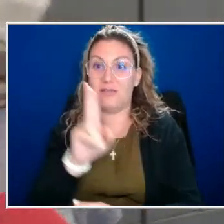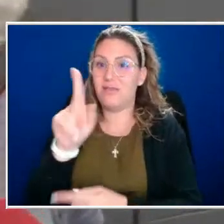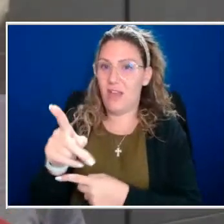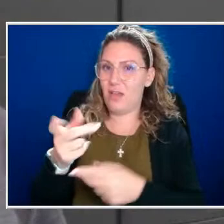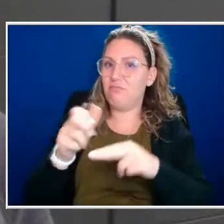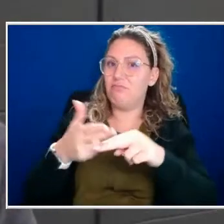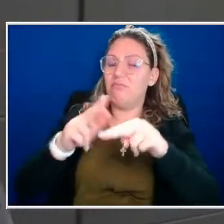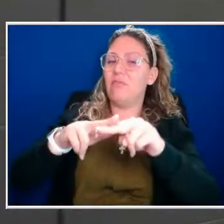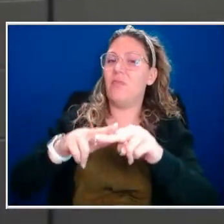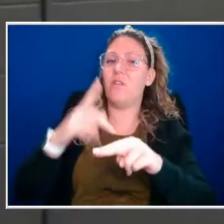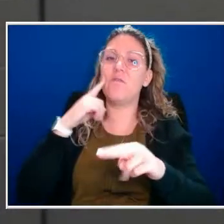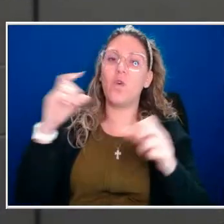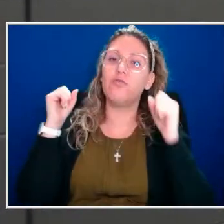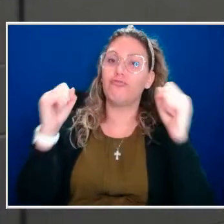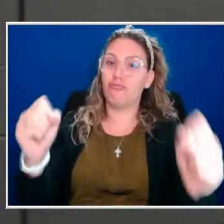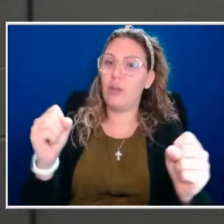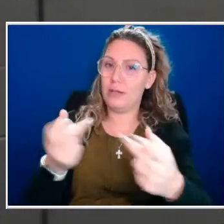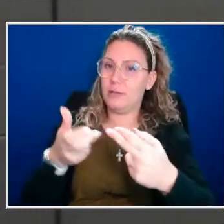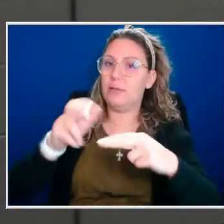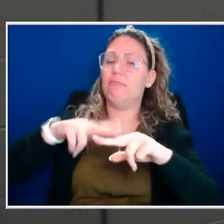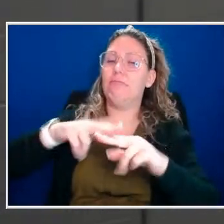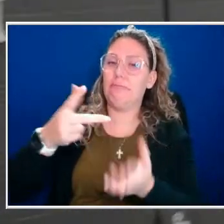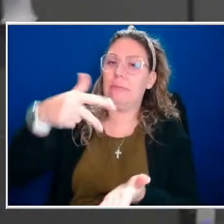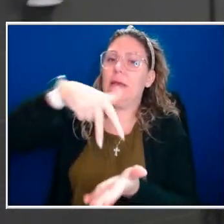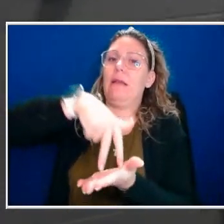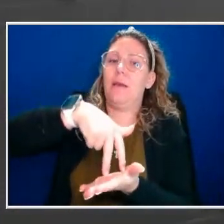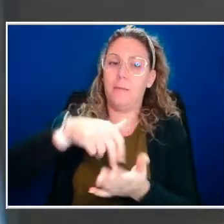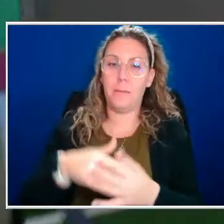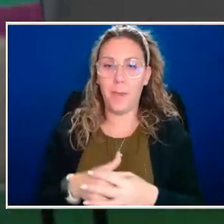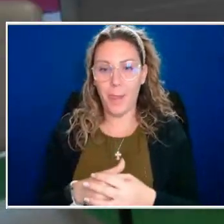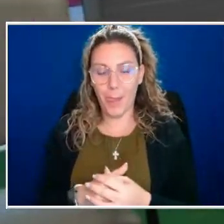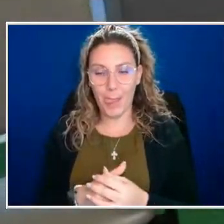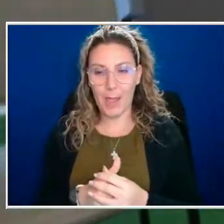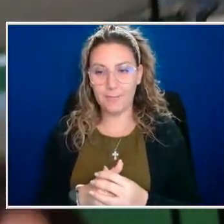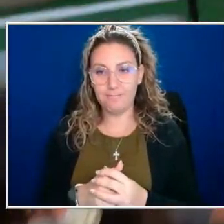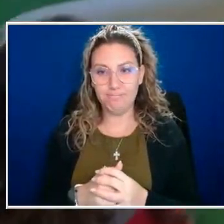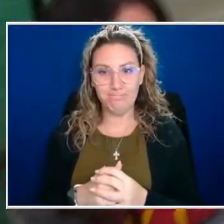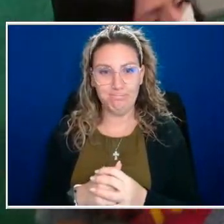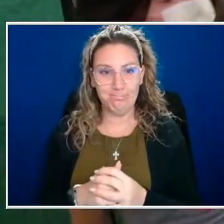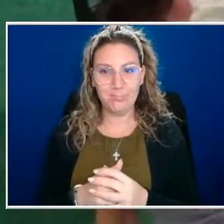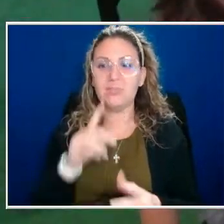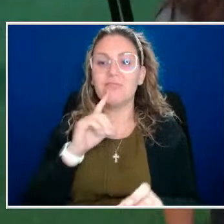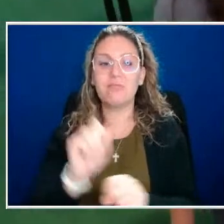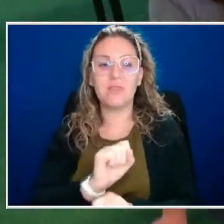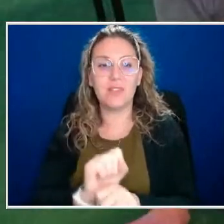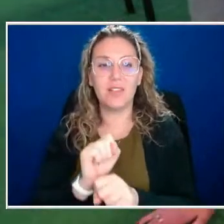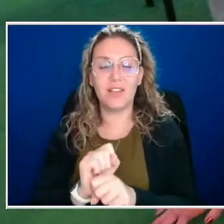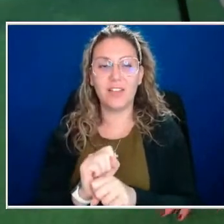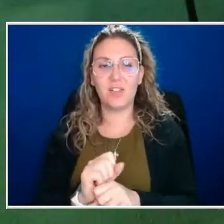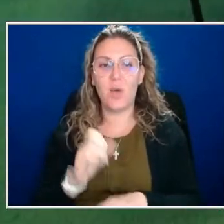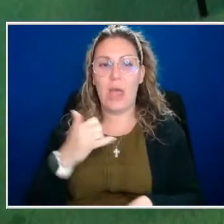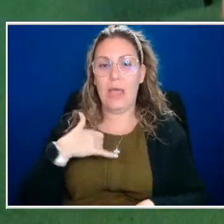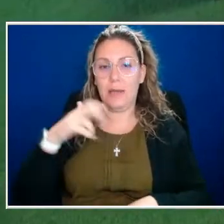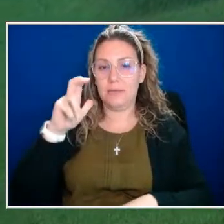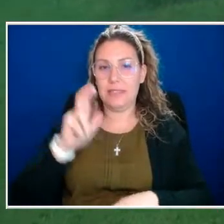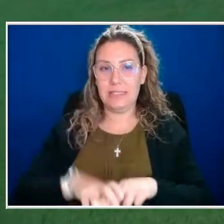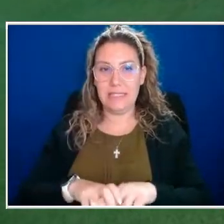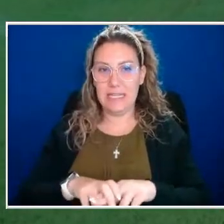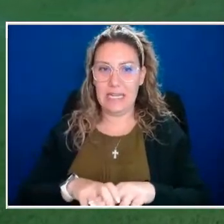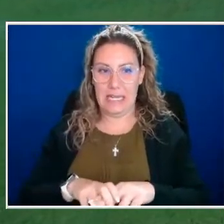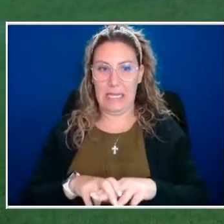is big. So just having that strength. Sit down while we're... Absolutely. So like, I'm sitting on the floor. I know that even now